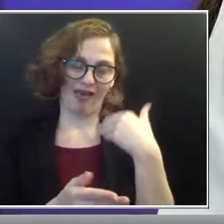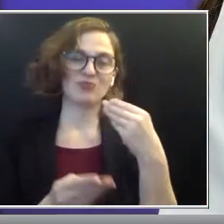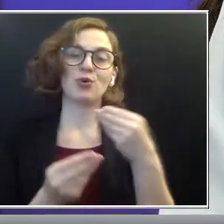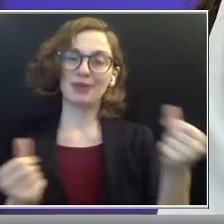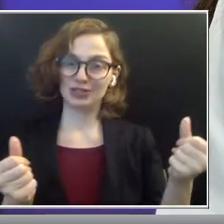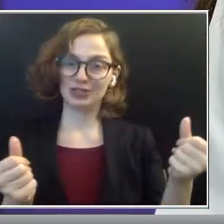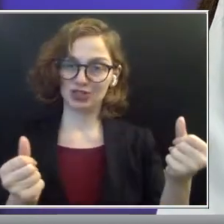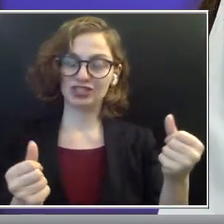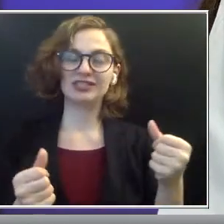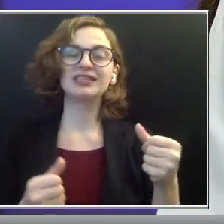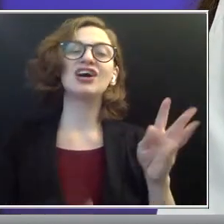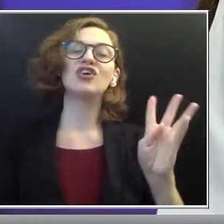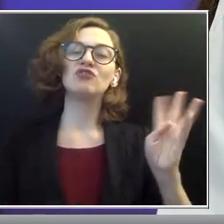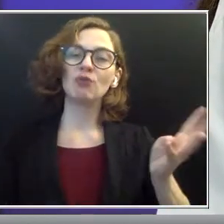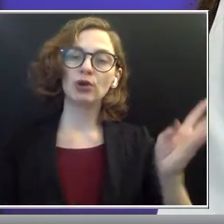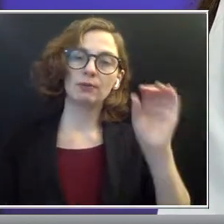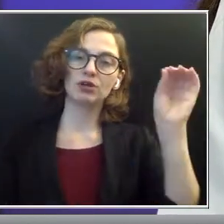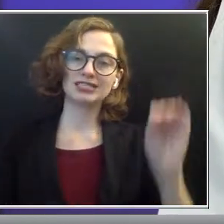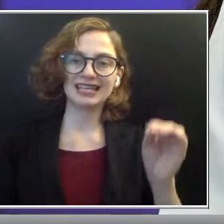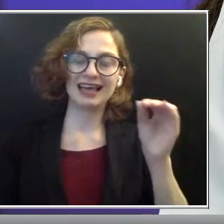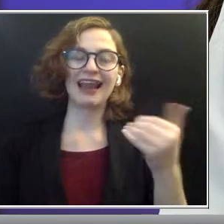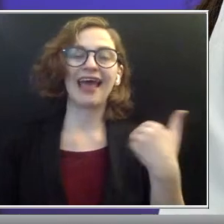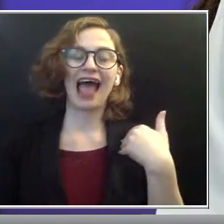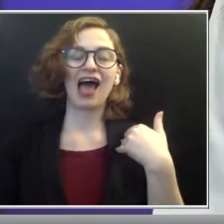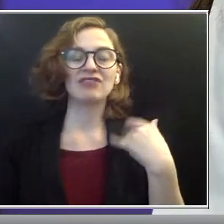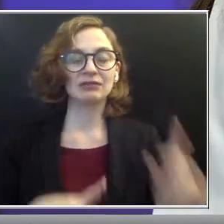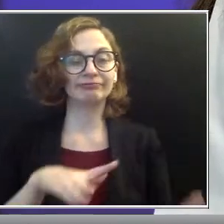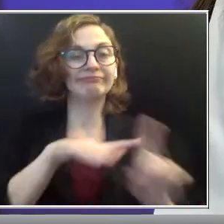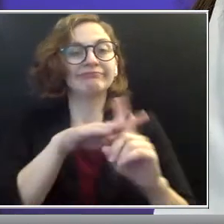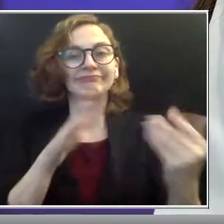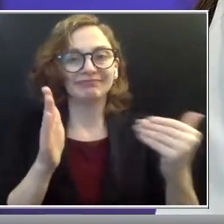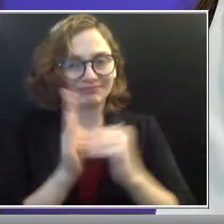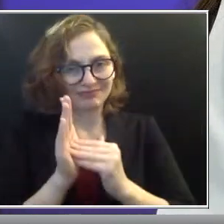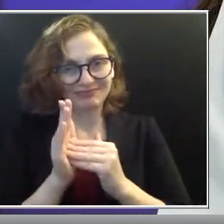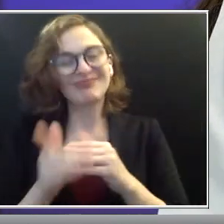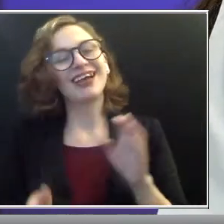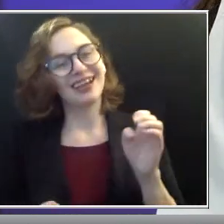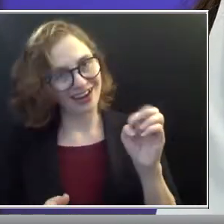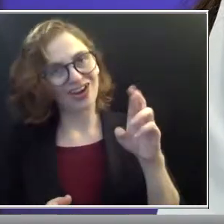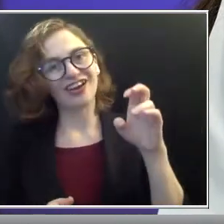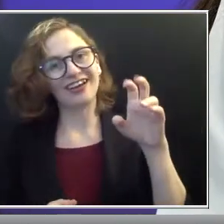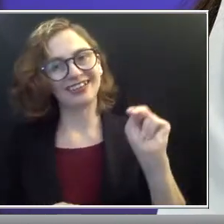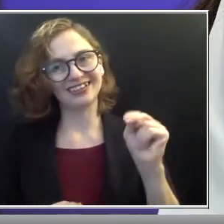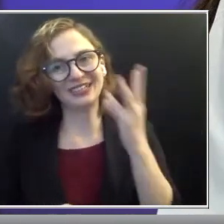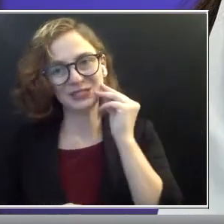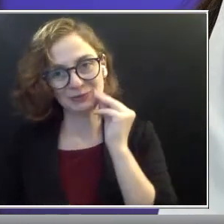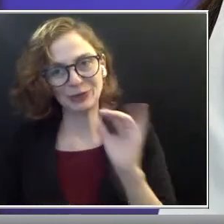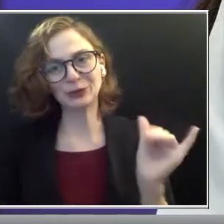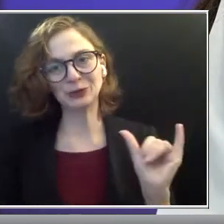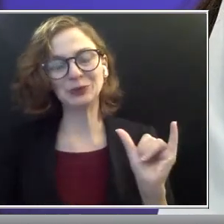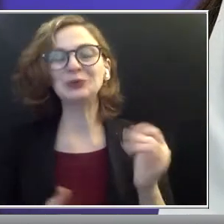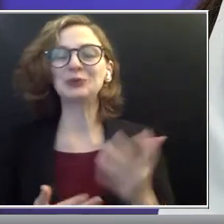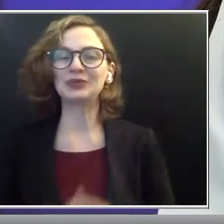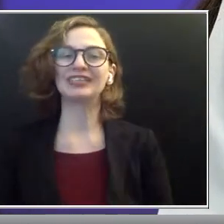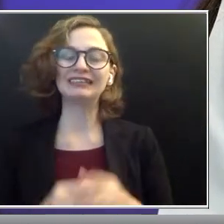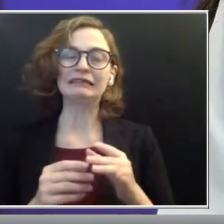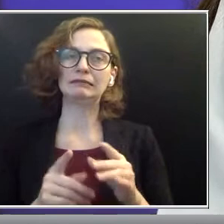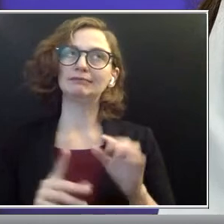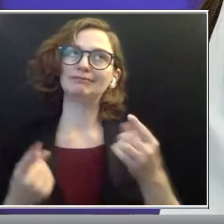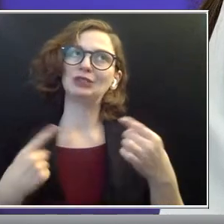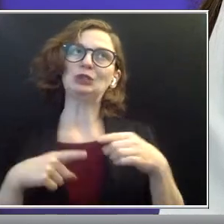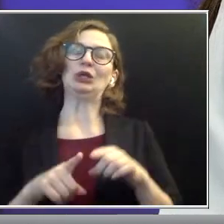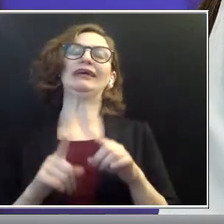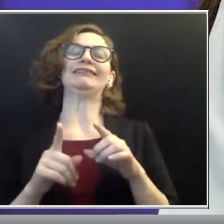that recurrence, and unfortunately it was a time period where she was making some important choices in life. But that's when we reinitiated